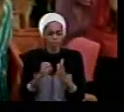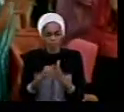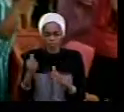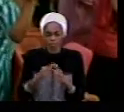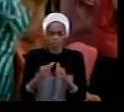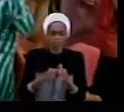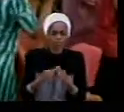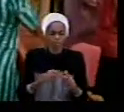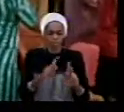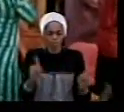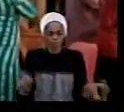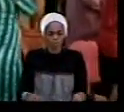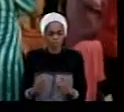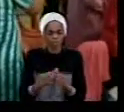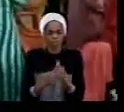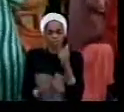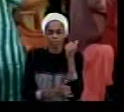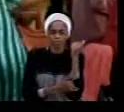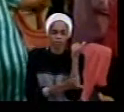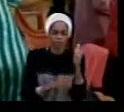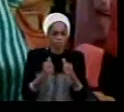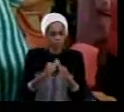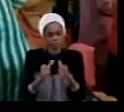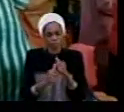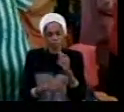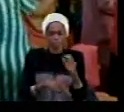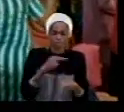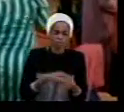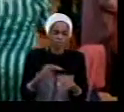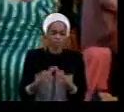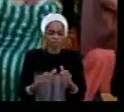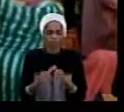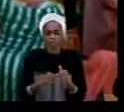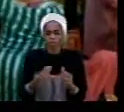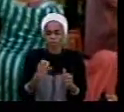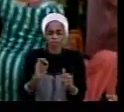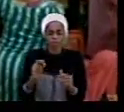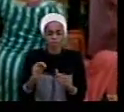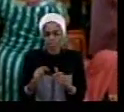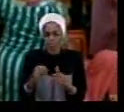region, in every country, in every nation, in every continent, in